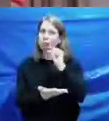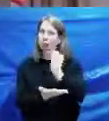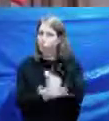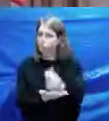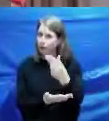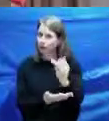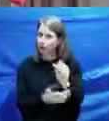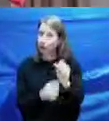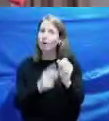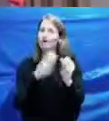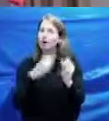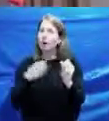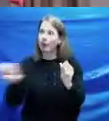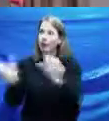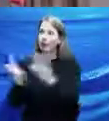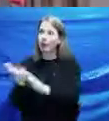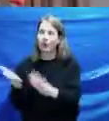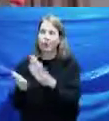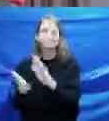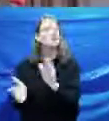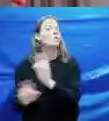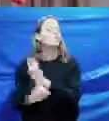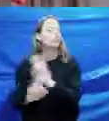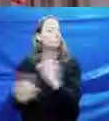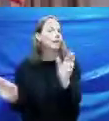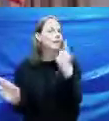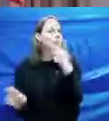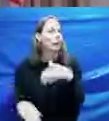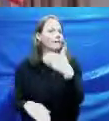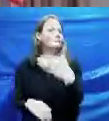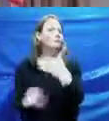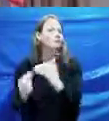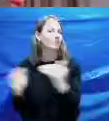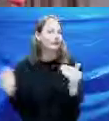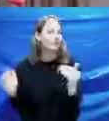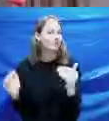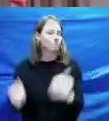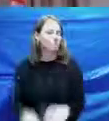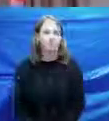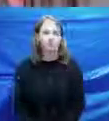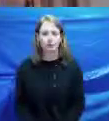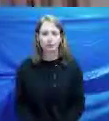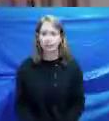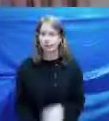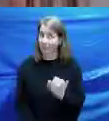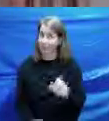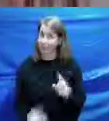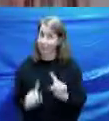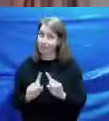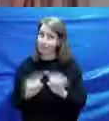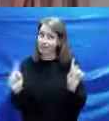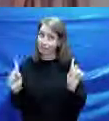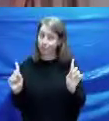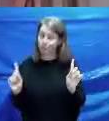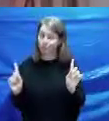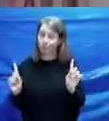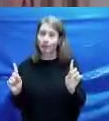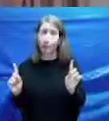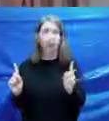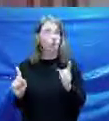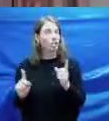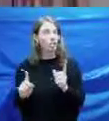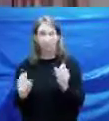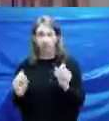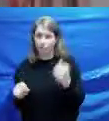texts. Very different than common practice, where you can imagine that you would walk into an elementary classroom and students are at all different reading